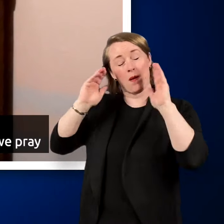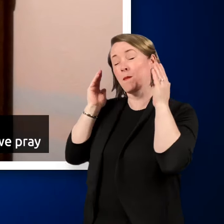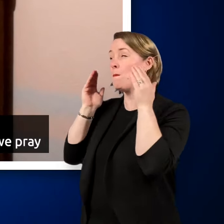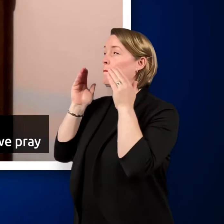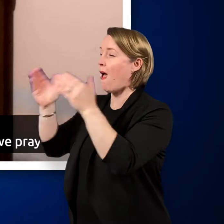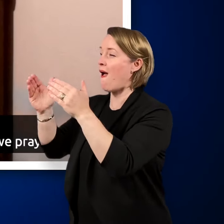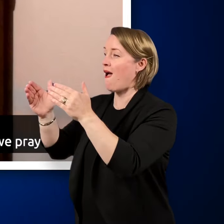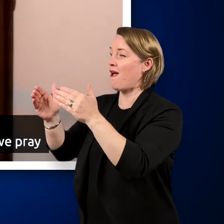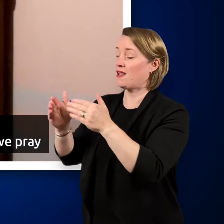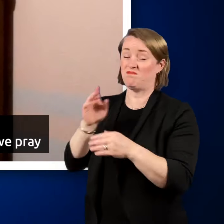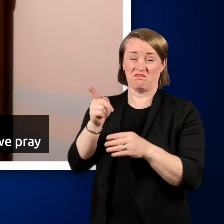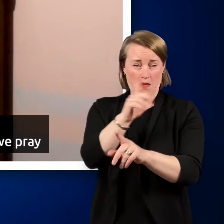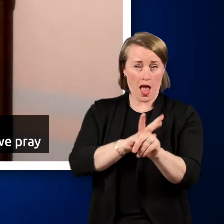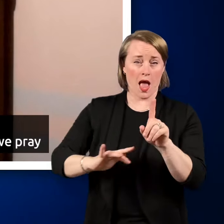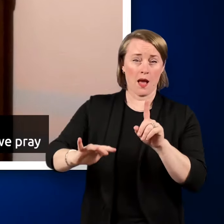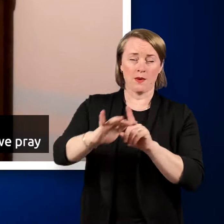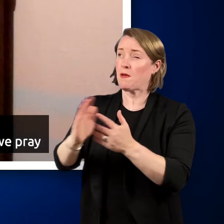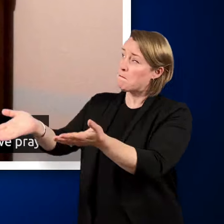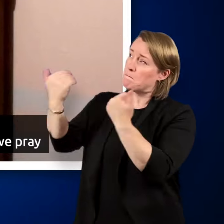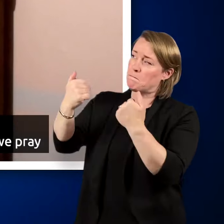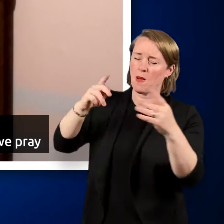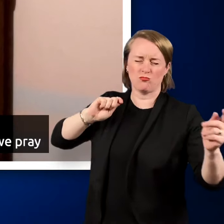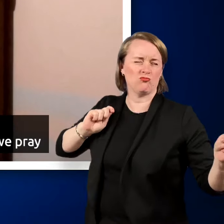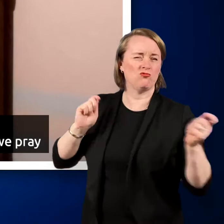nations back. Change the